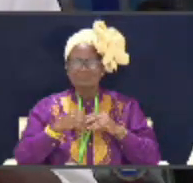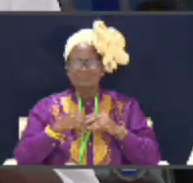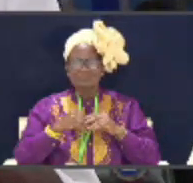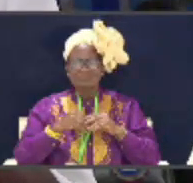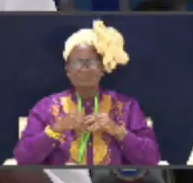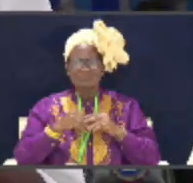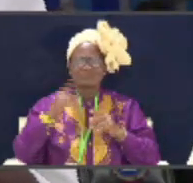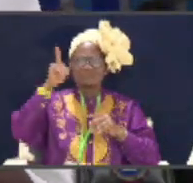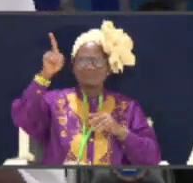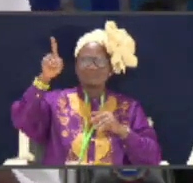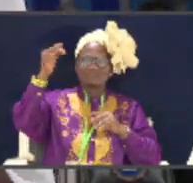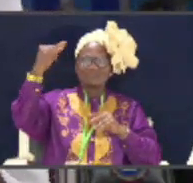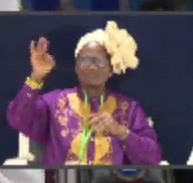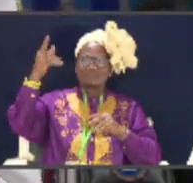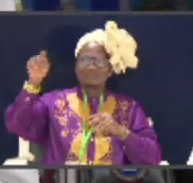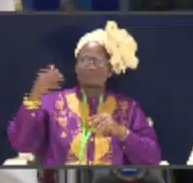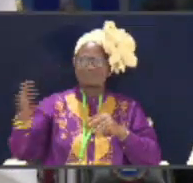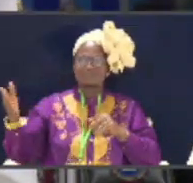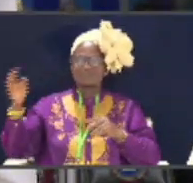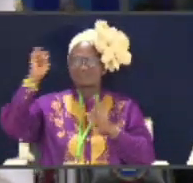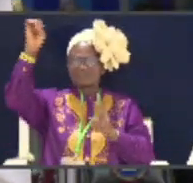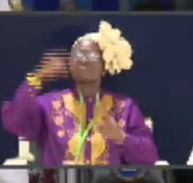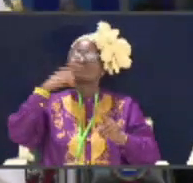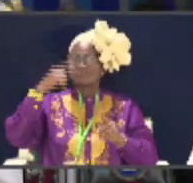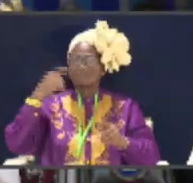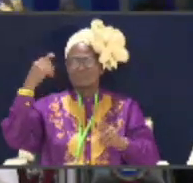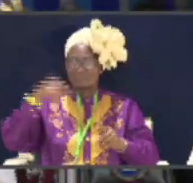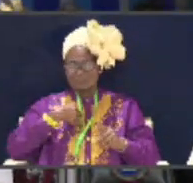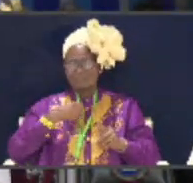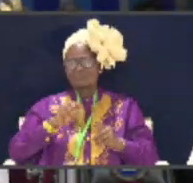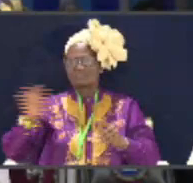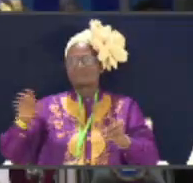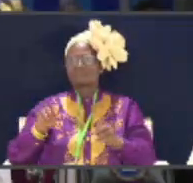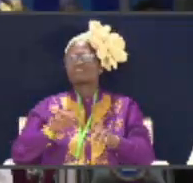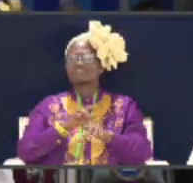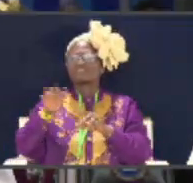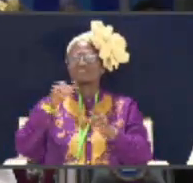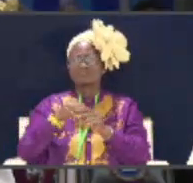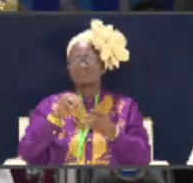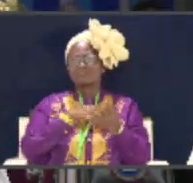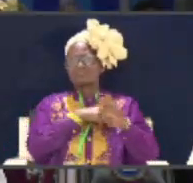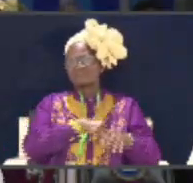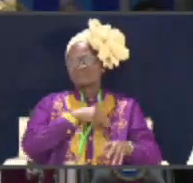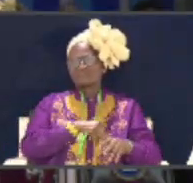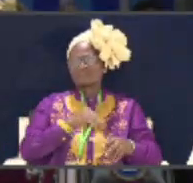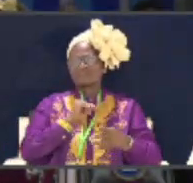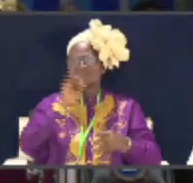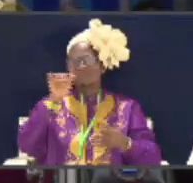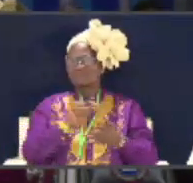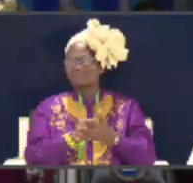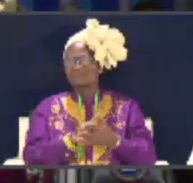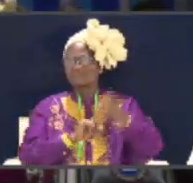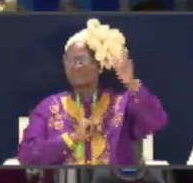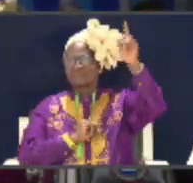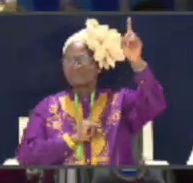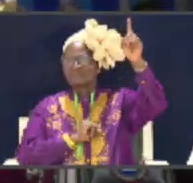One of the things he told me very early in ministry is that I won't just be a